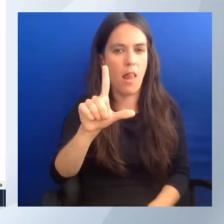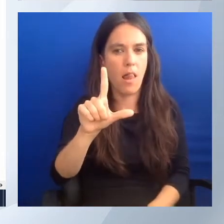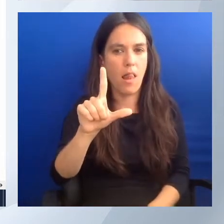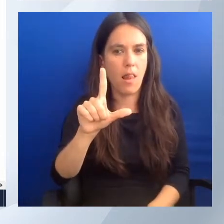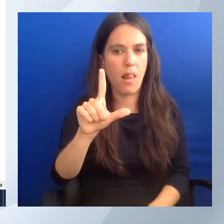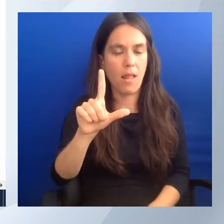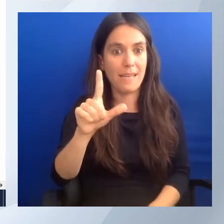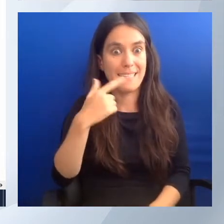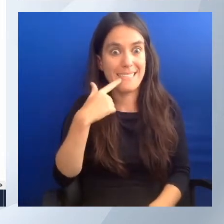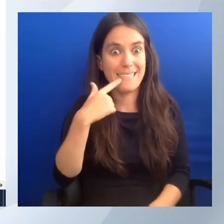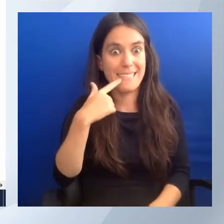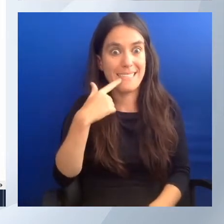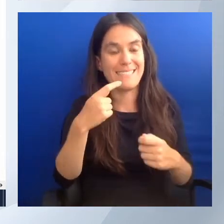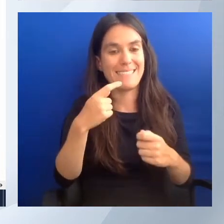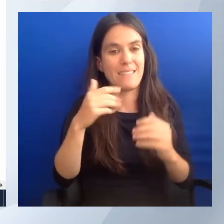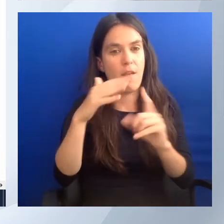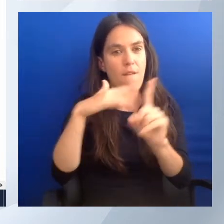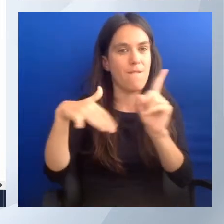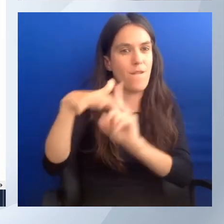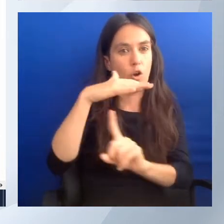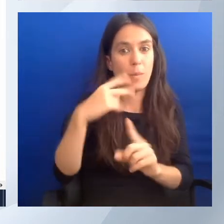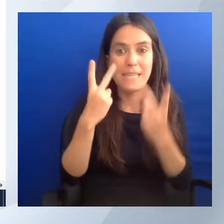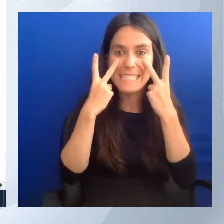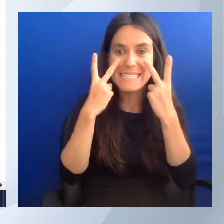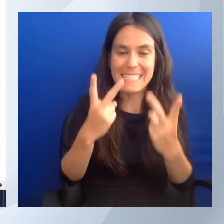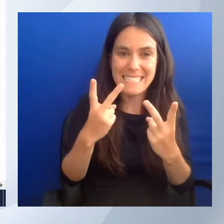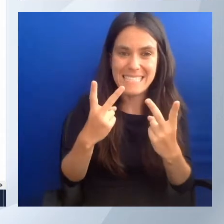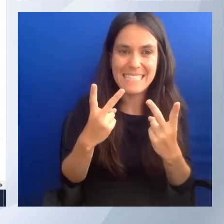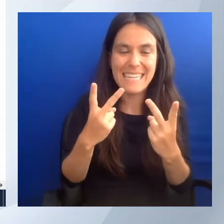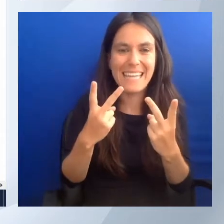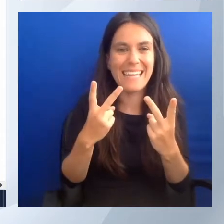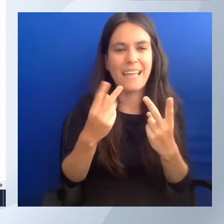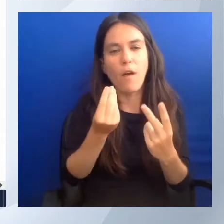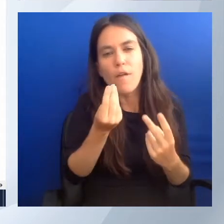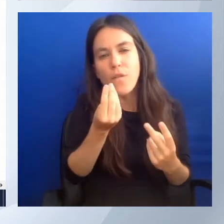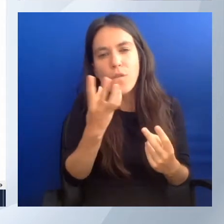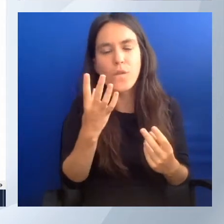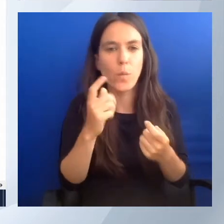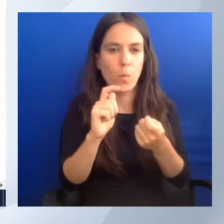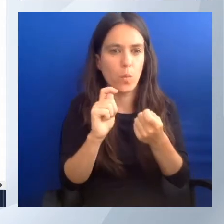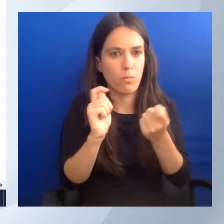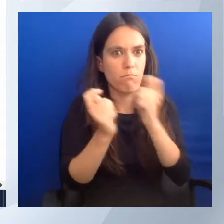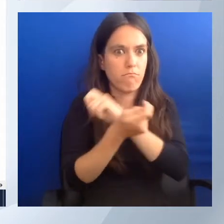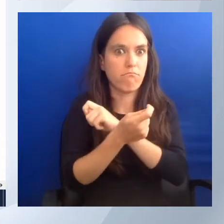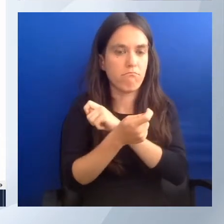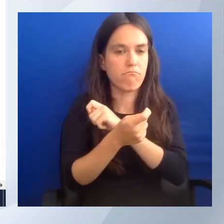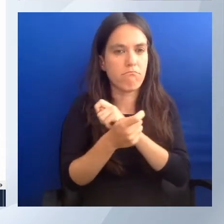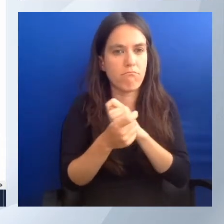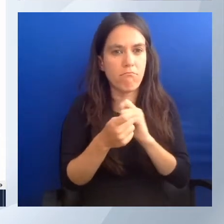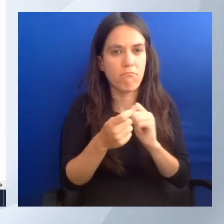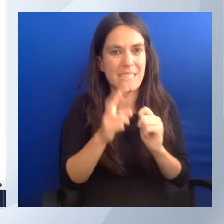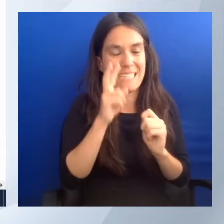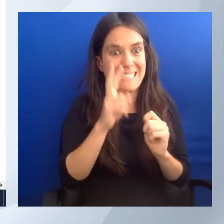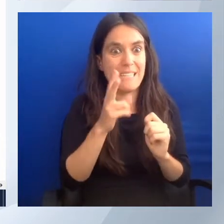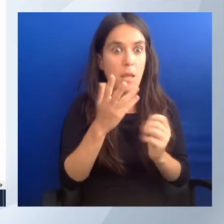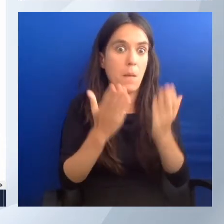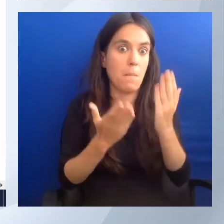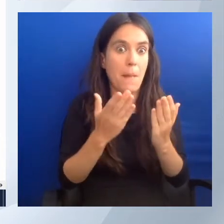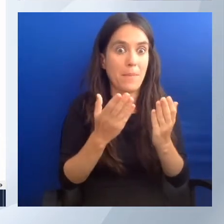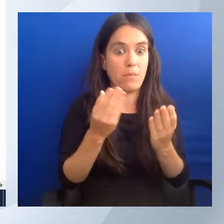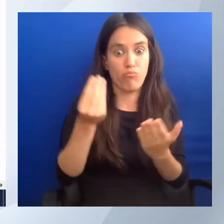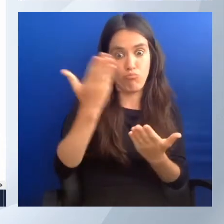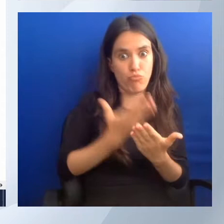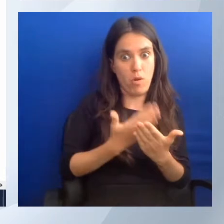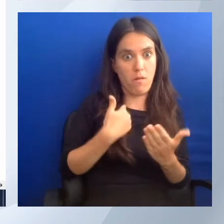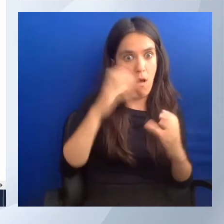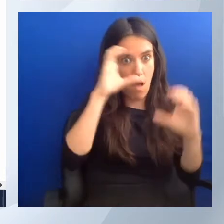up a staging environment where you can look, where you can have a view at the change you're trying to do to see if it is bringing you what you're looking for. So